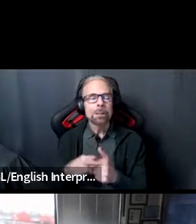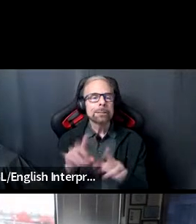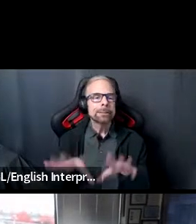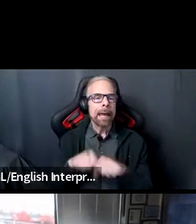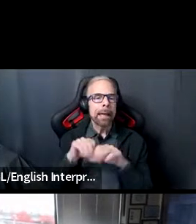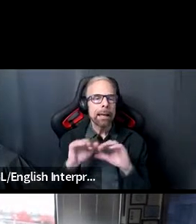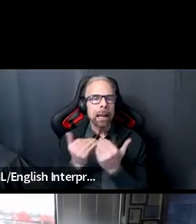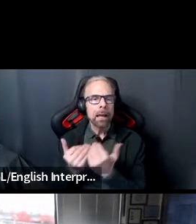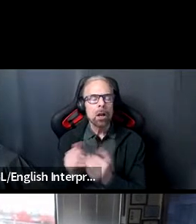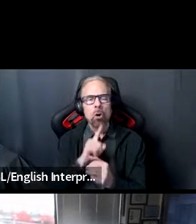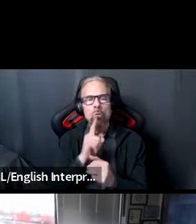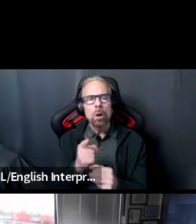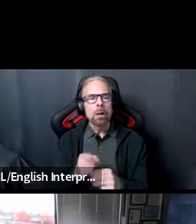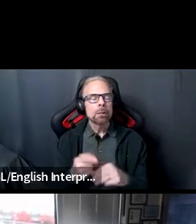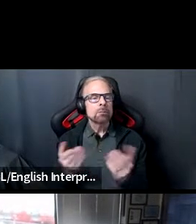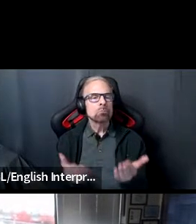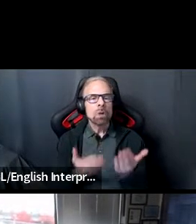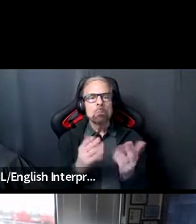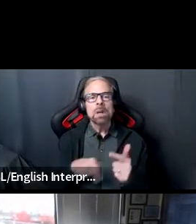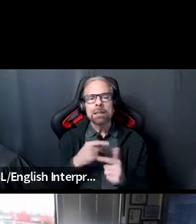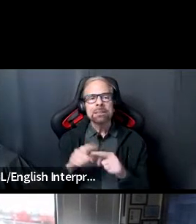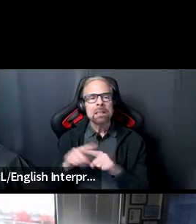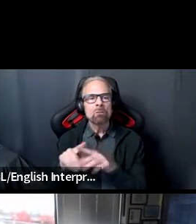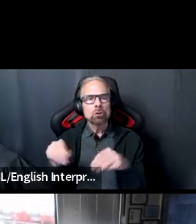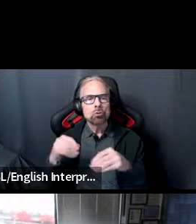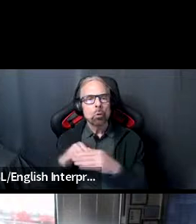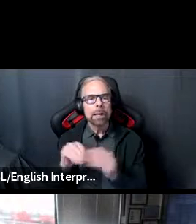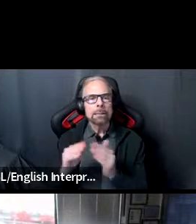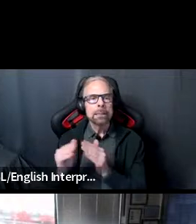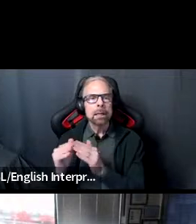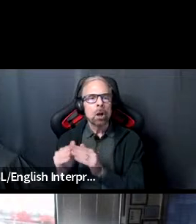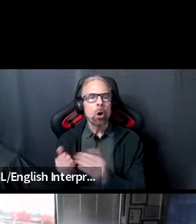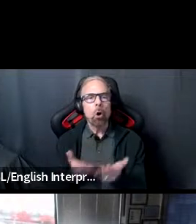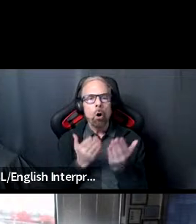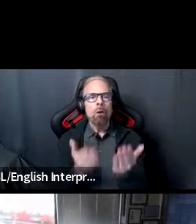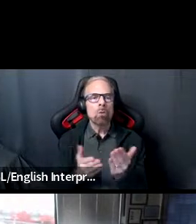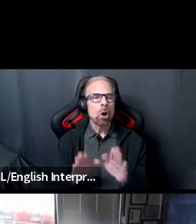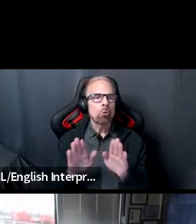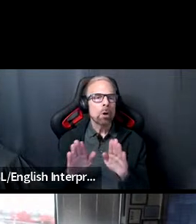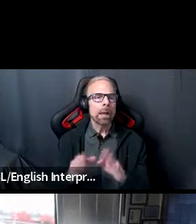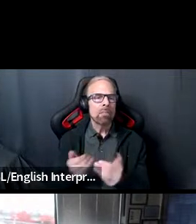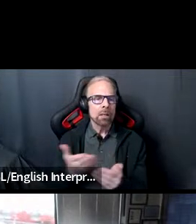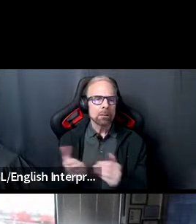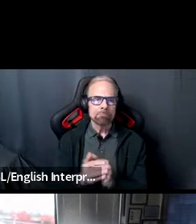looking at your fabric stores in town. Many of them offer really great beginning sewing courses.